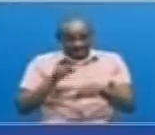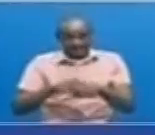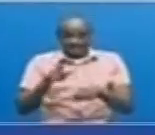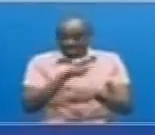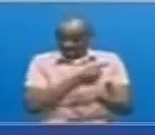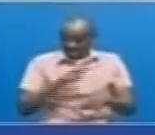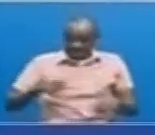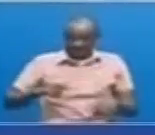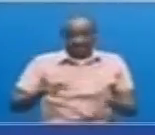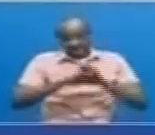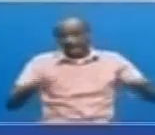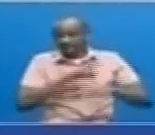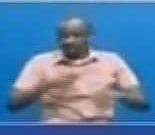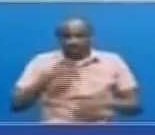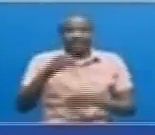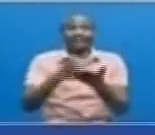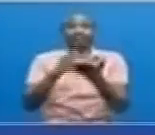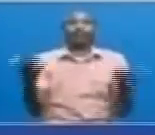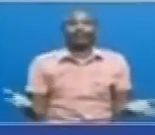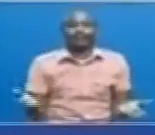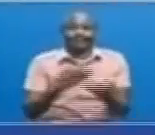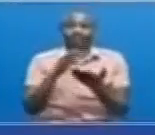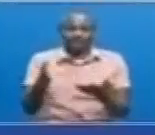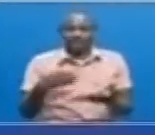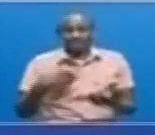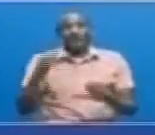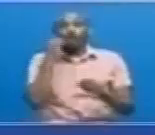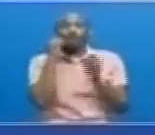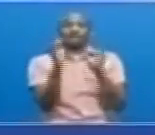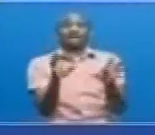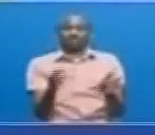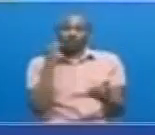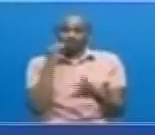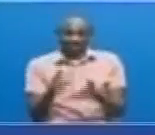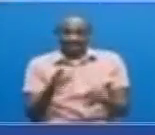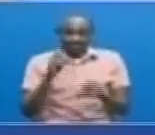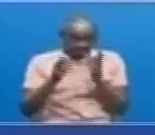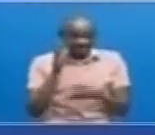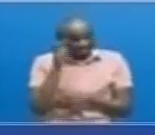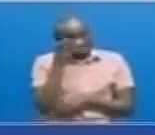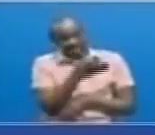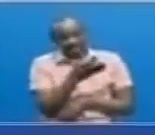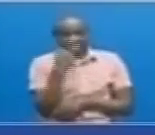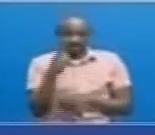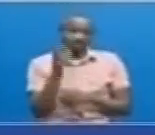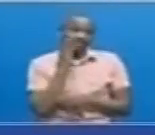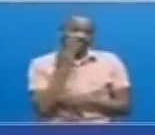came knocking and saying, Madam, where's the rent? And we had to say, she's not at home. If she's listening, I'm very sorry to say